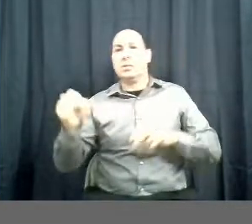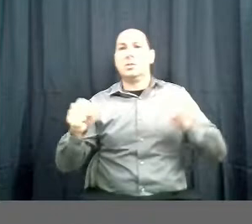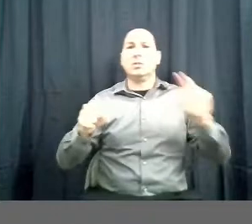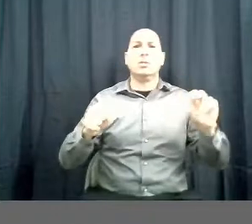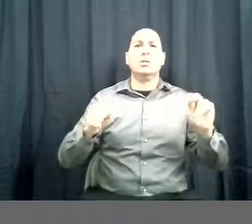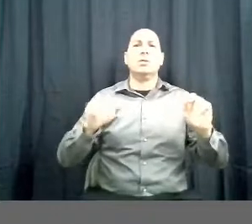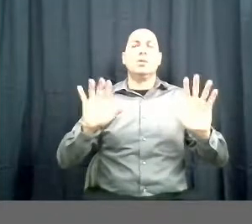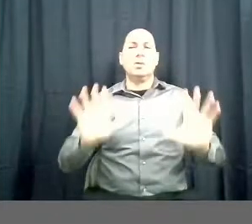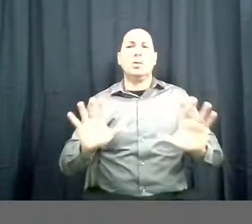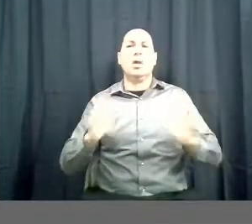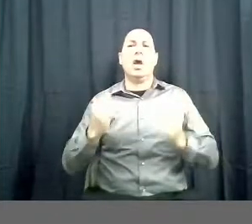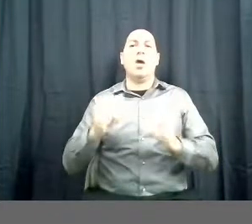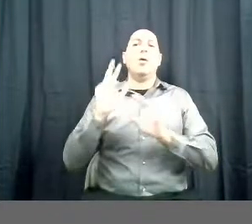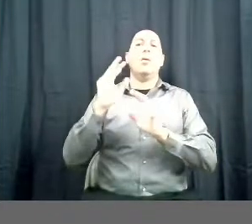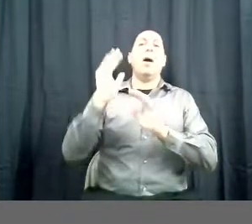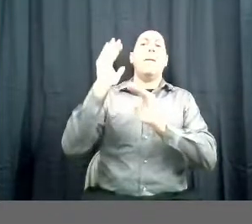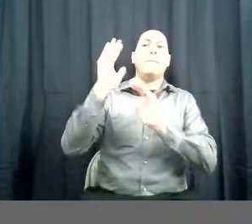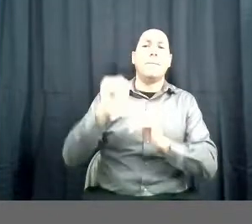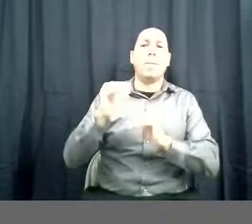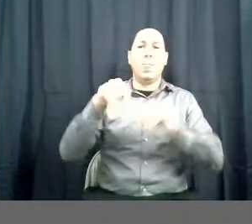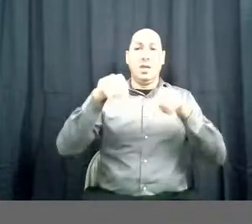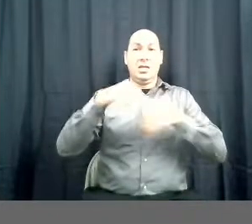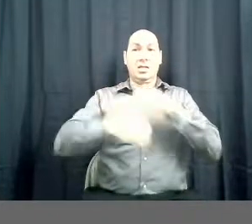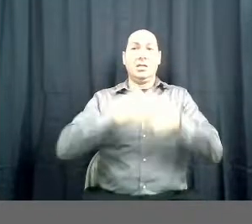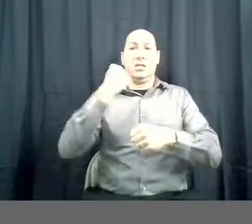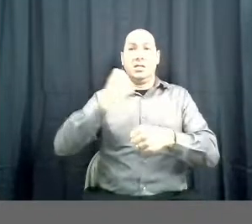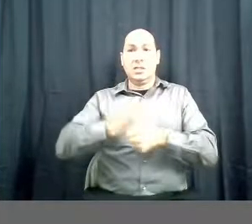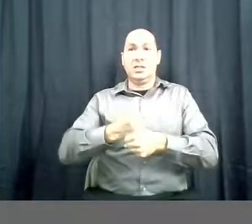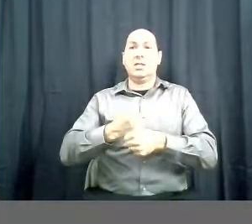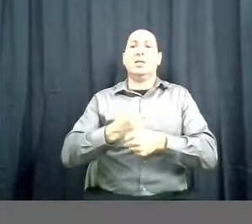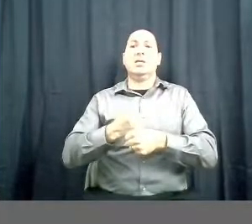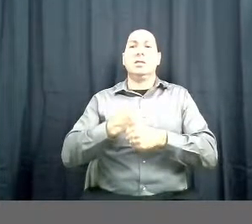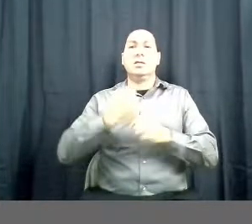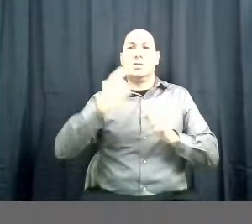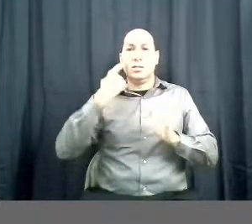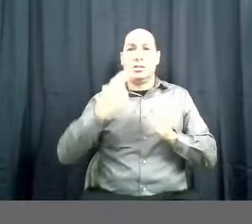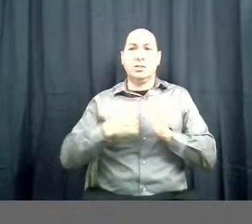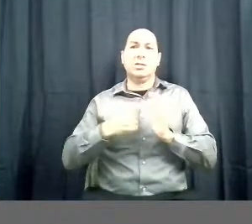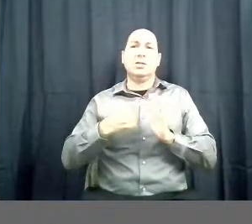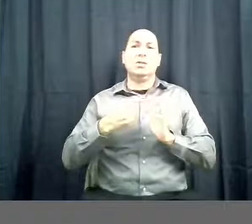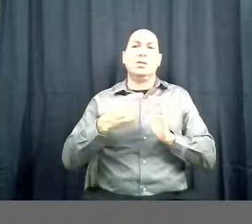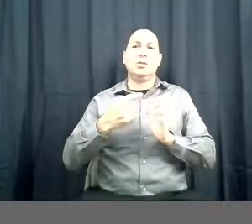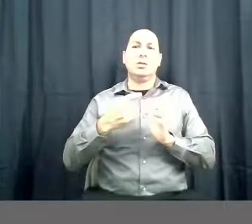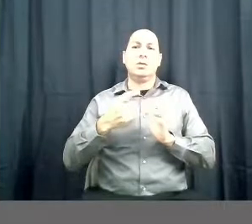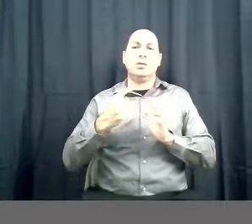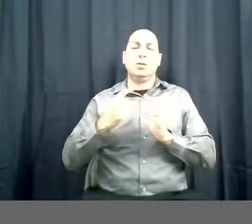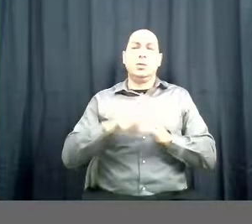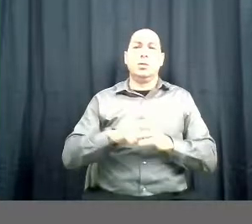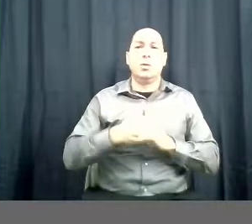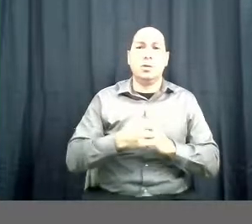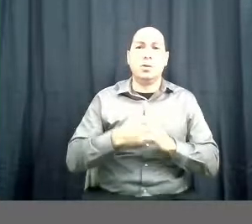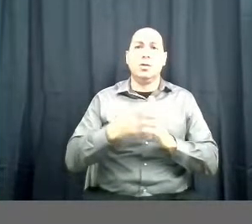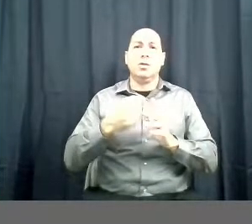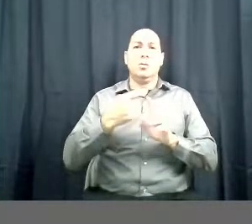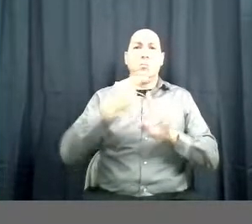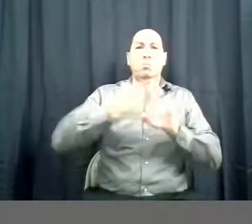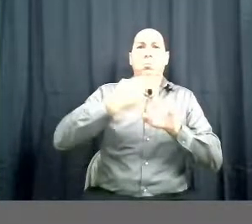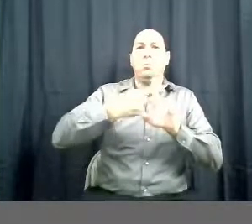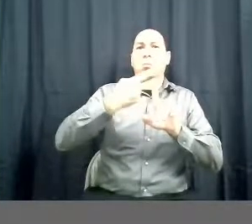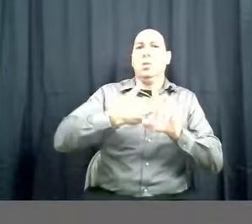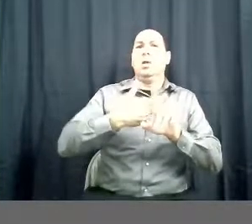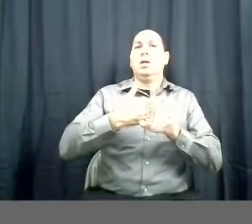this fiscal year, that outperformance that you've seen for the first few months will not persist through the end of the year. And